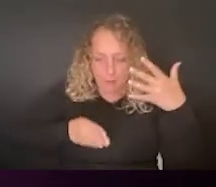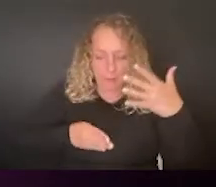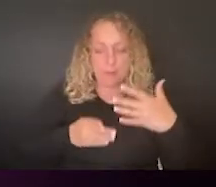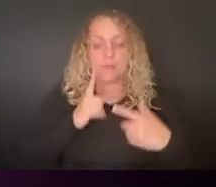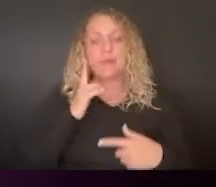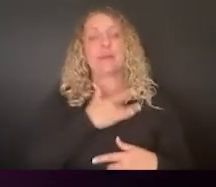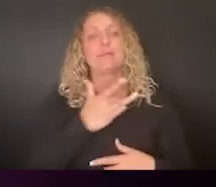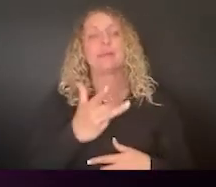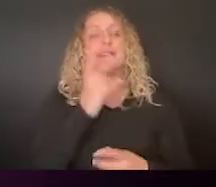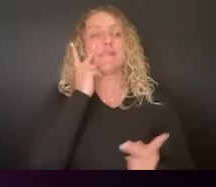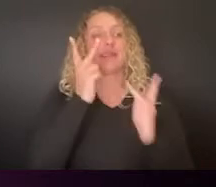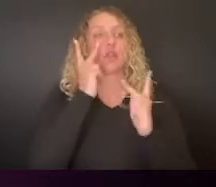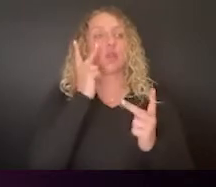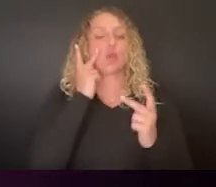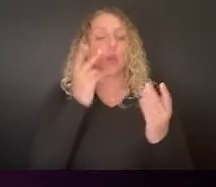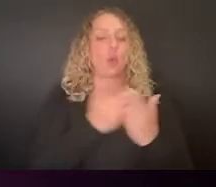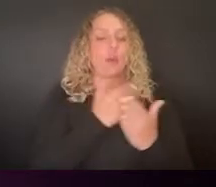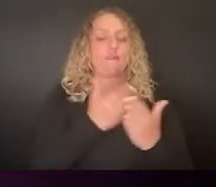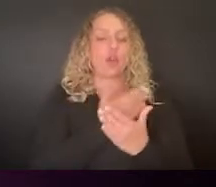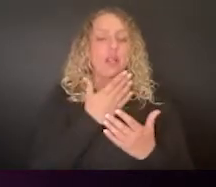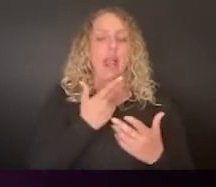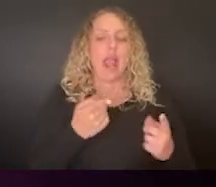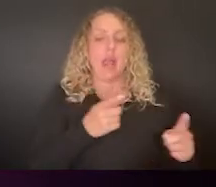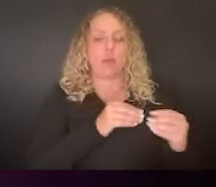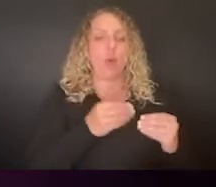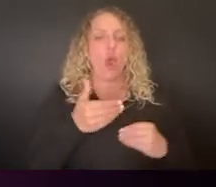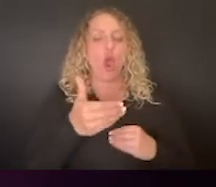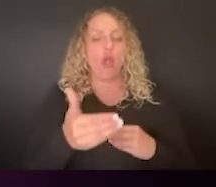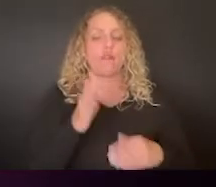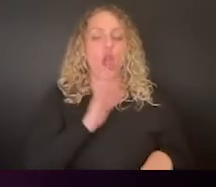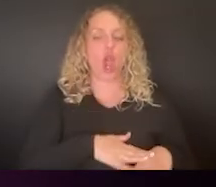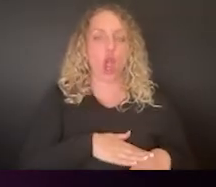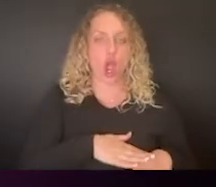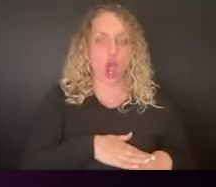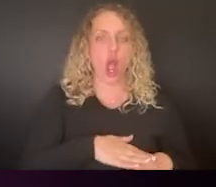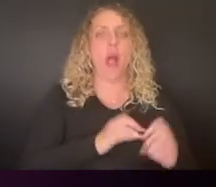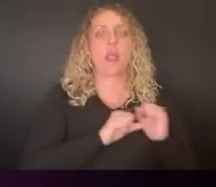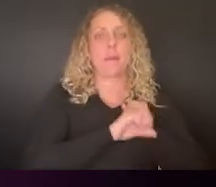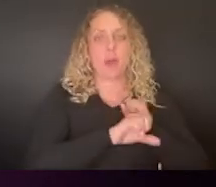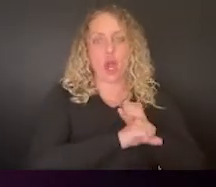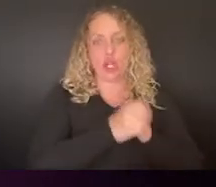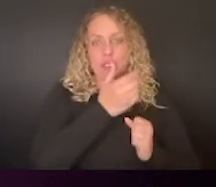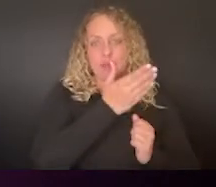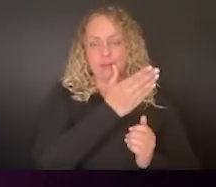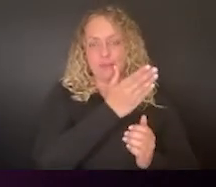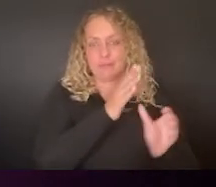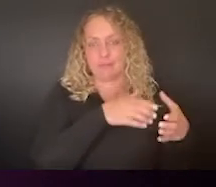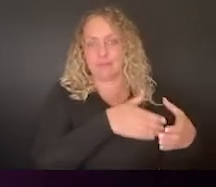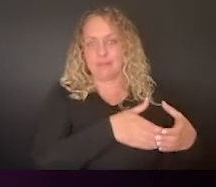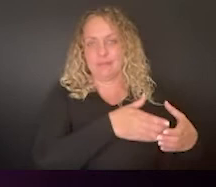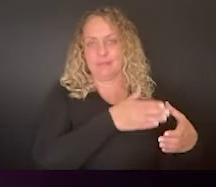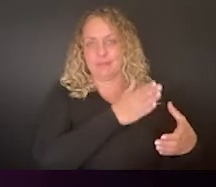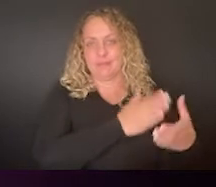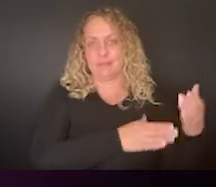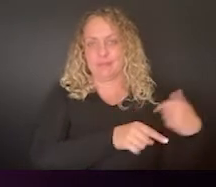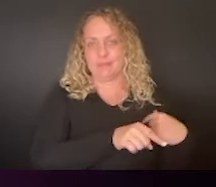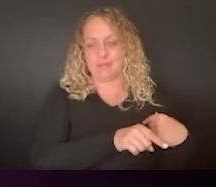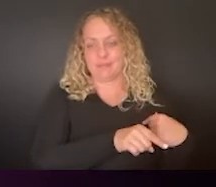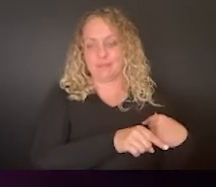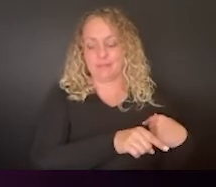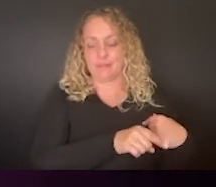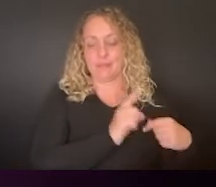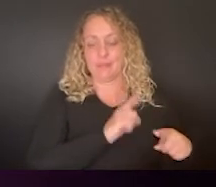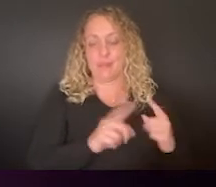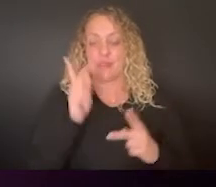that sofa around the corner to figure out how to get things done. Since typically visual refreshes happen